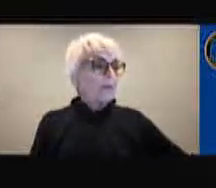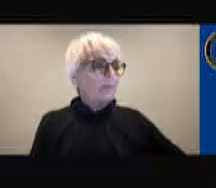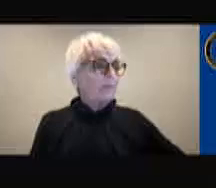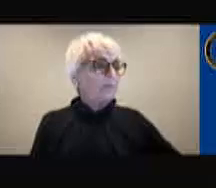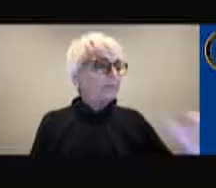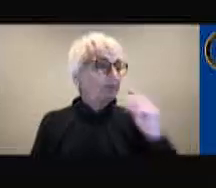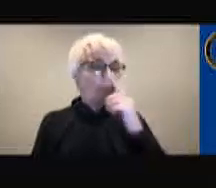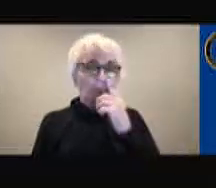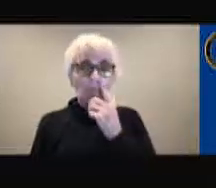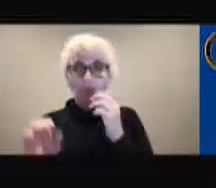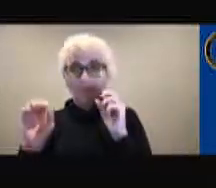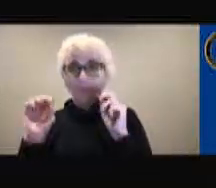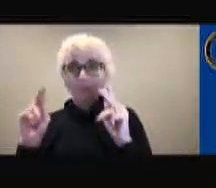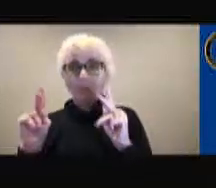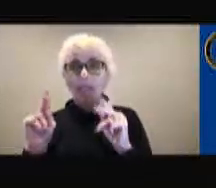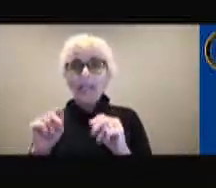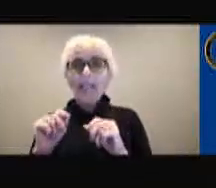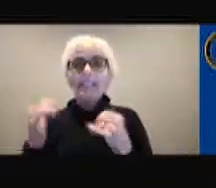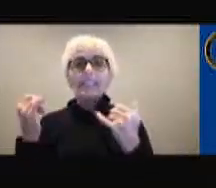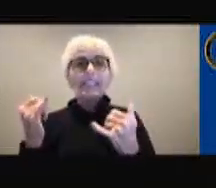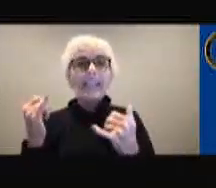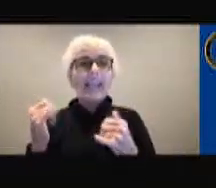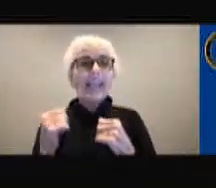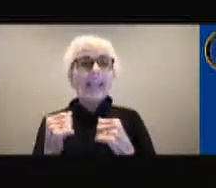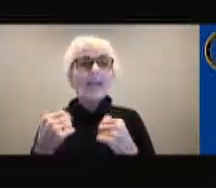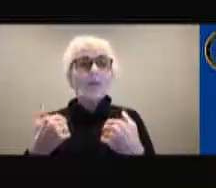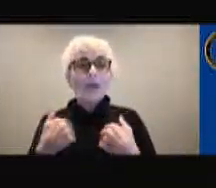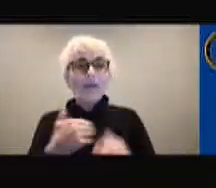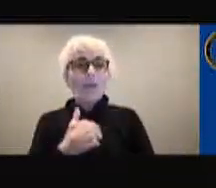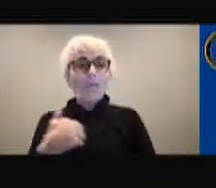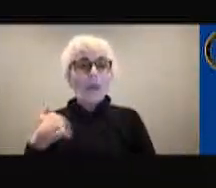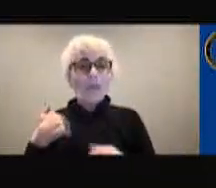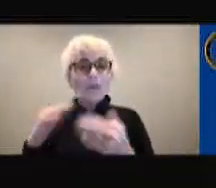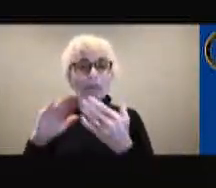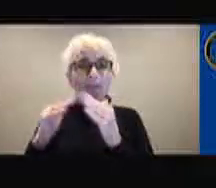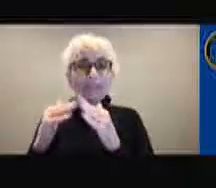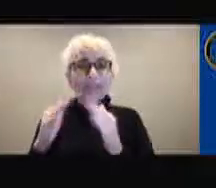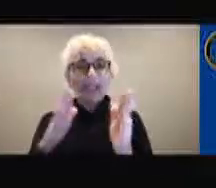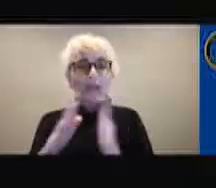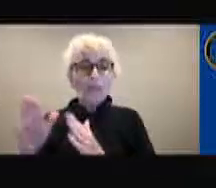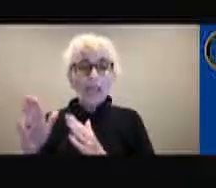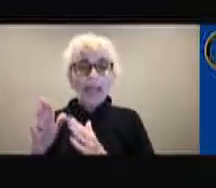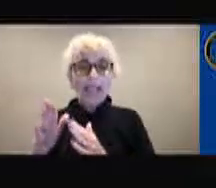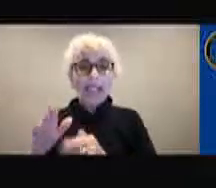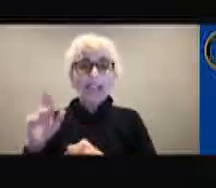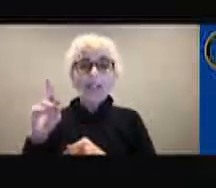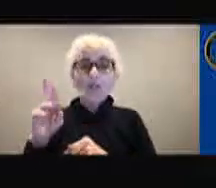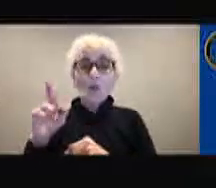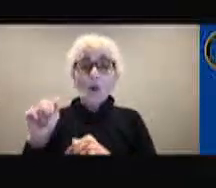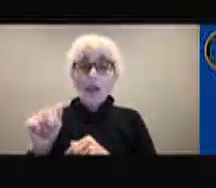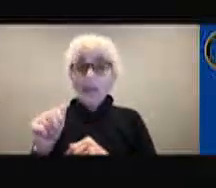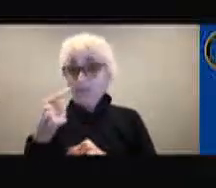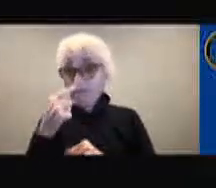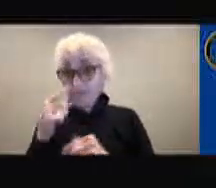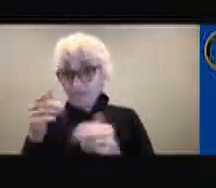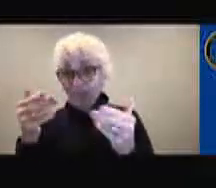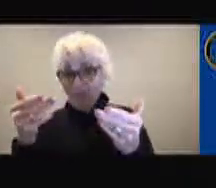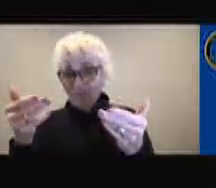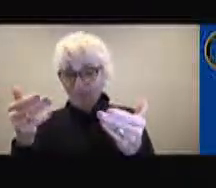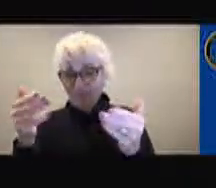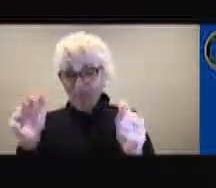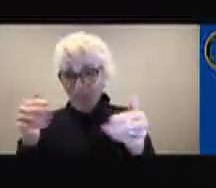We are joined today by members of City Planning and the URA. If you'd like to introduce yourselves. Yes, thank you.